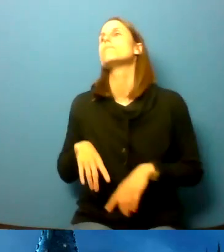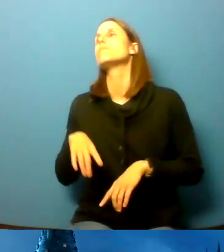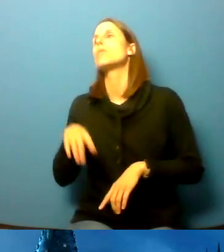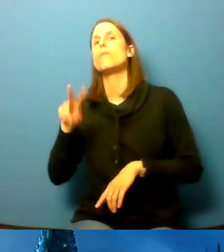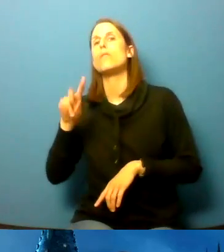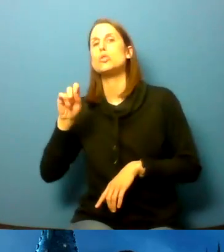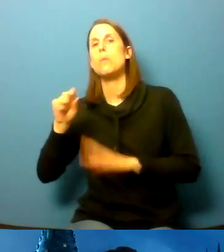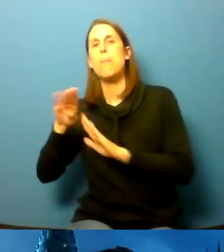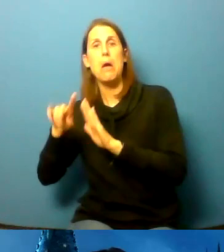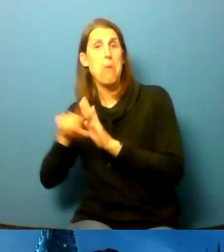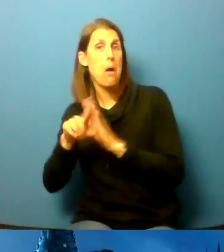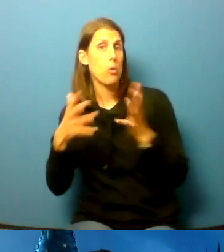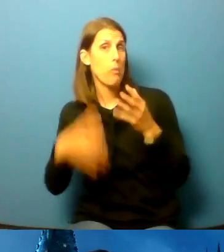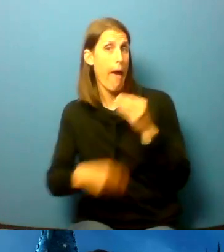close?